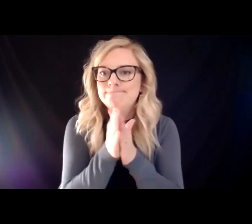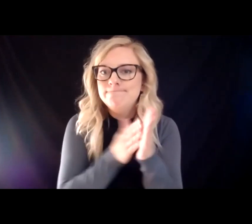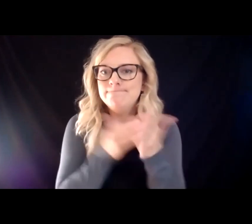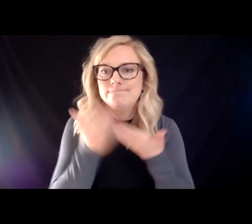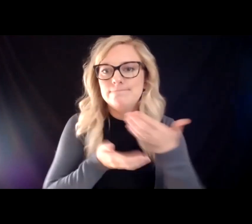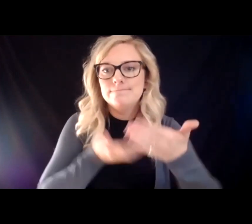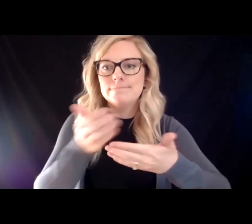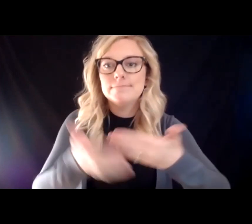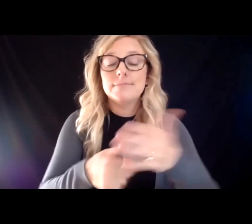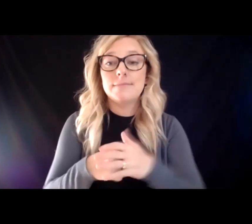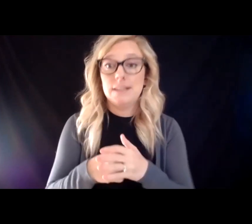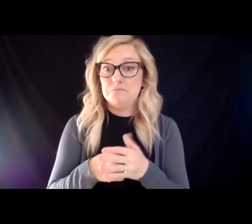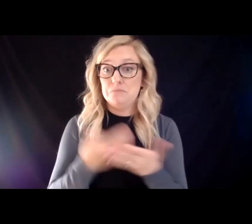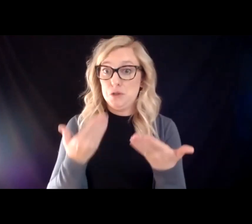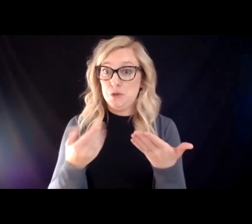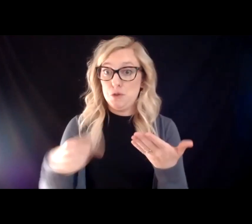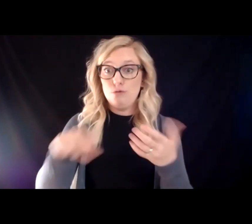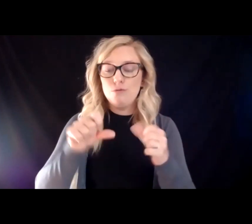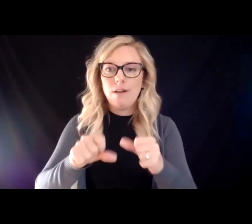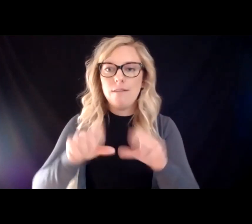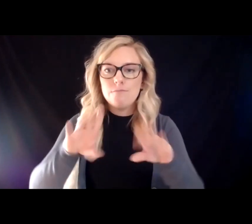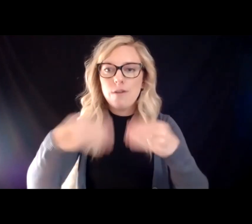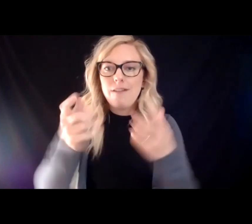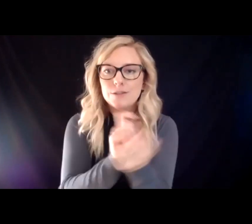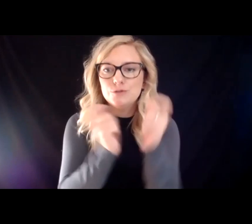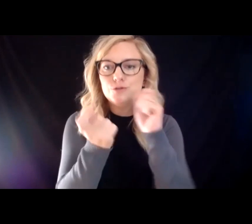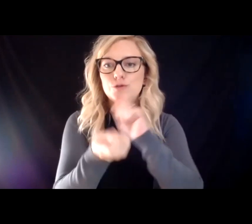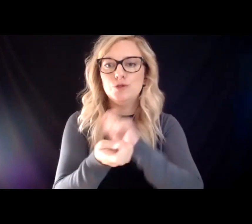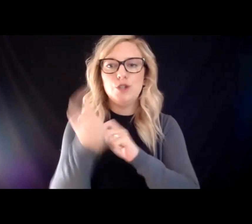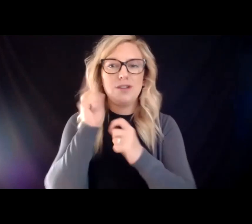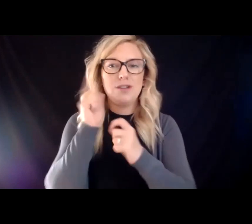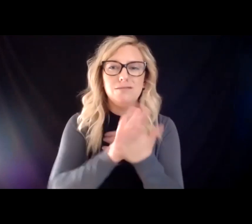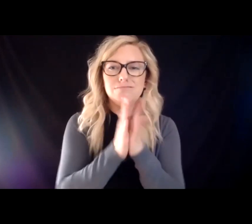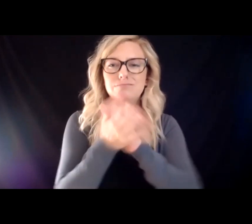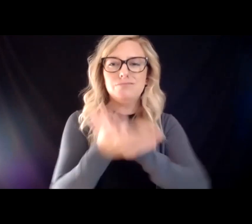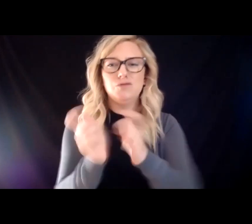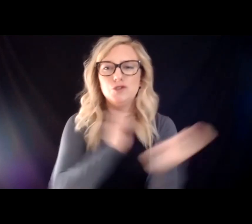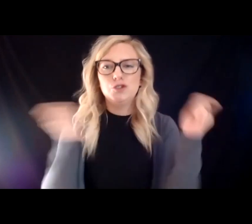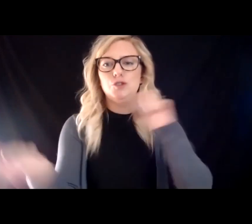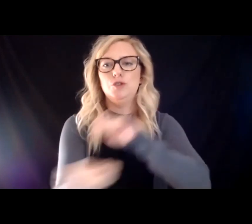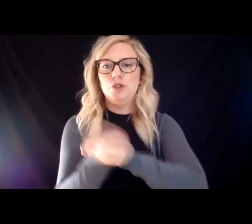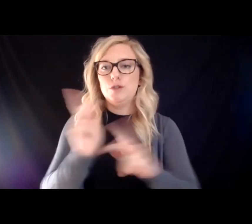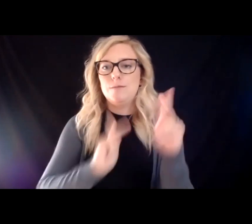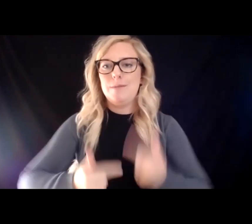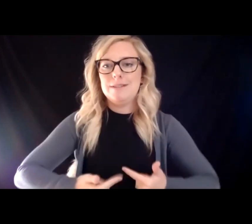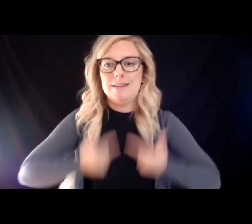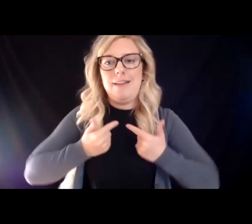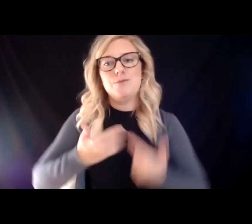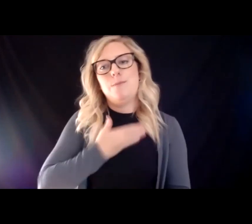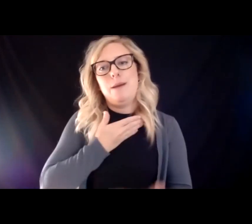changes, changes that transform lives, the lives of people. So we're very happy to share our experience